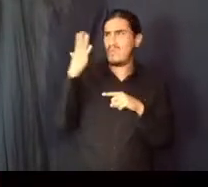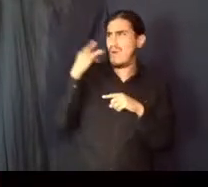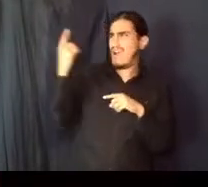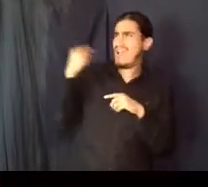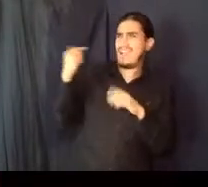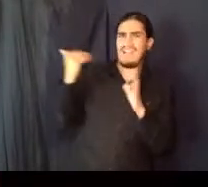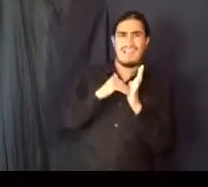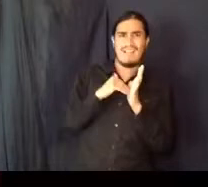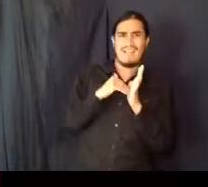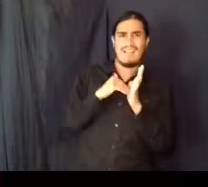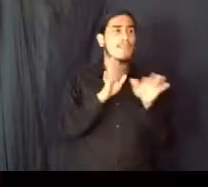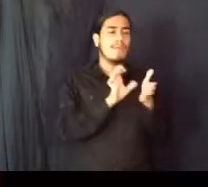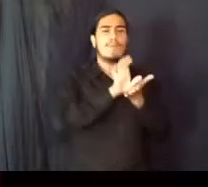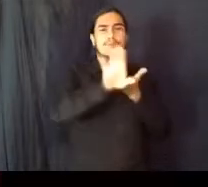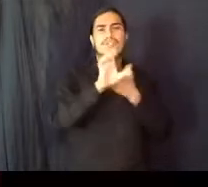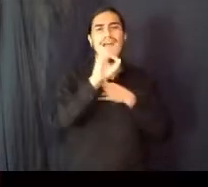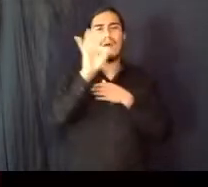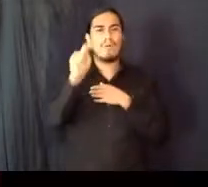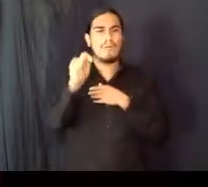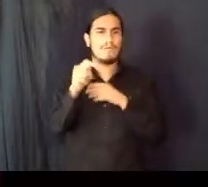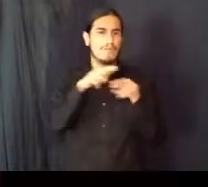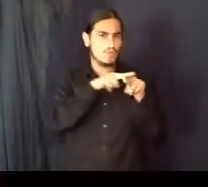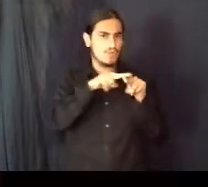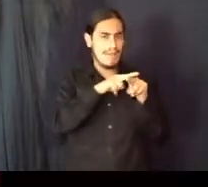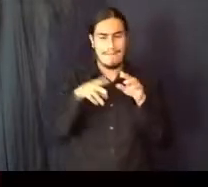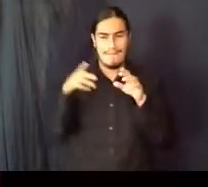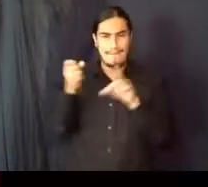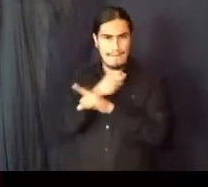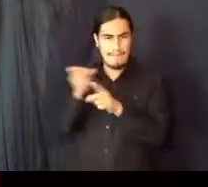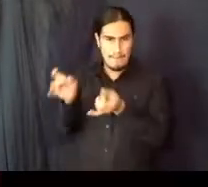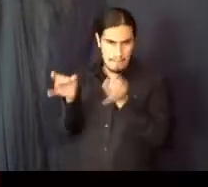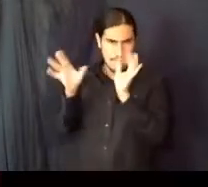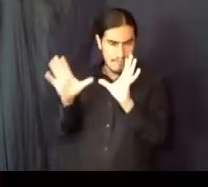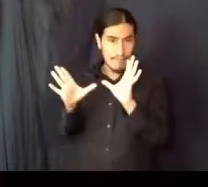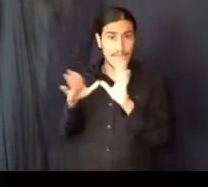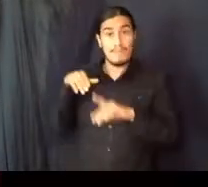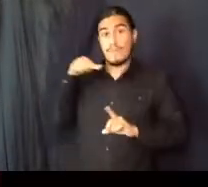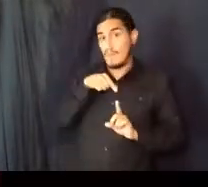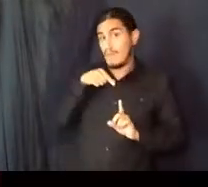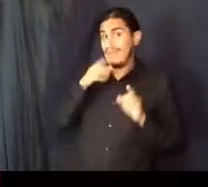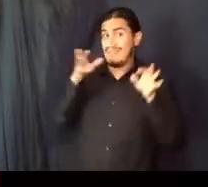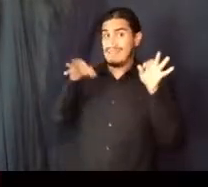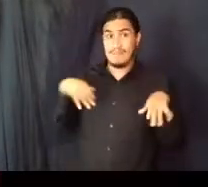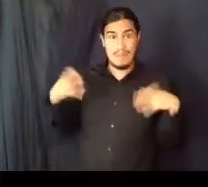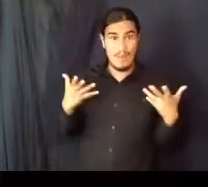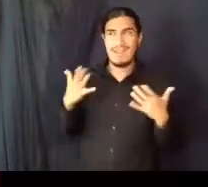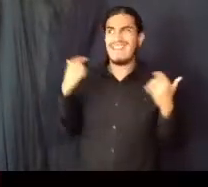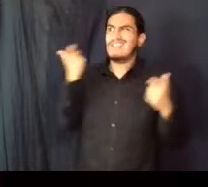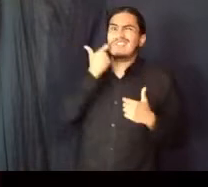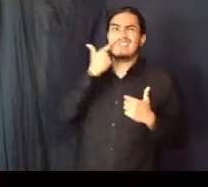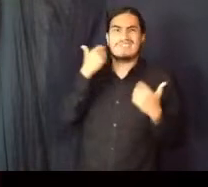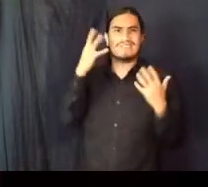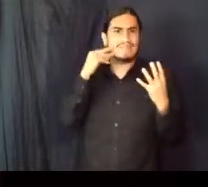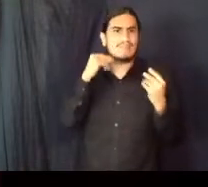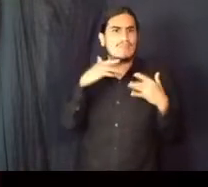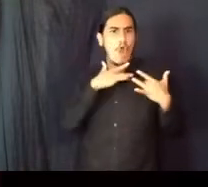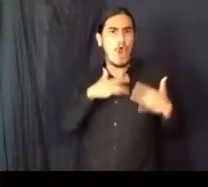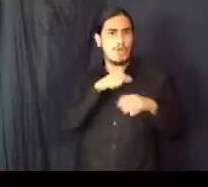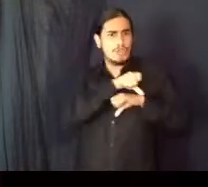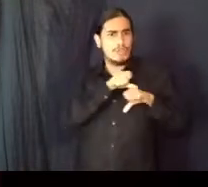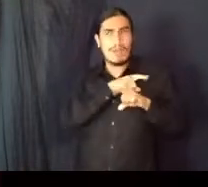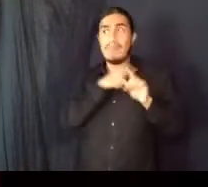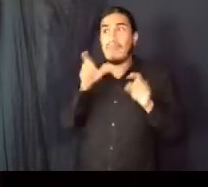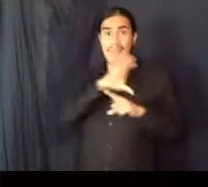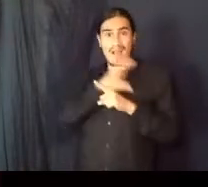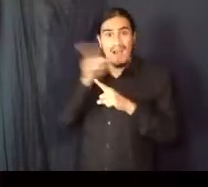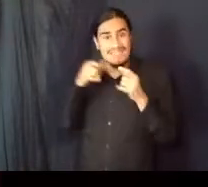brutally beaten. Wilson A. explained that he told the police that he just had heart surgery, but the police continued and even insulted him